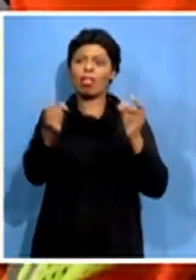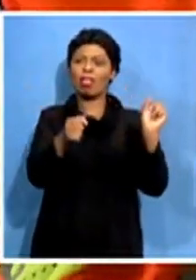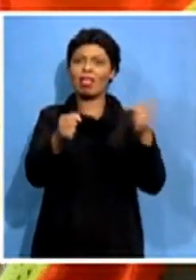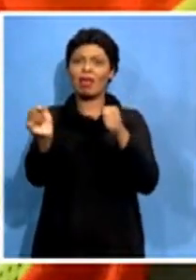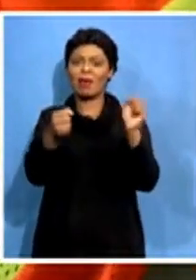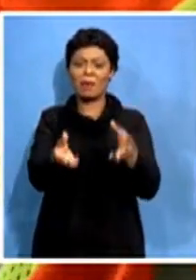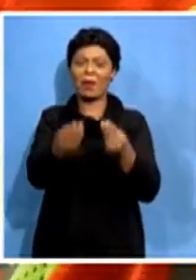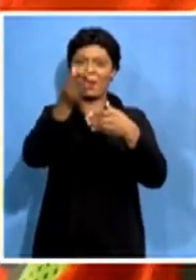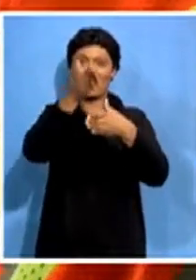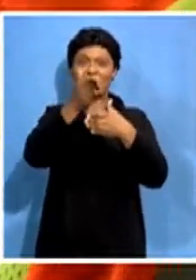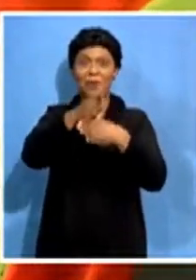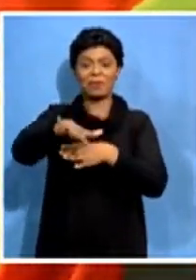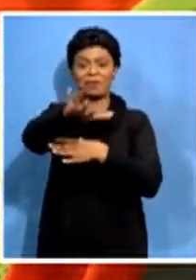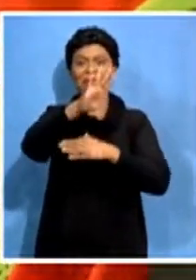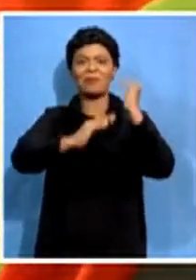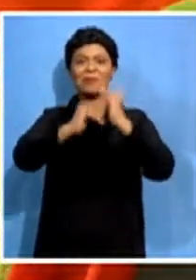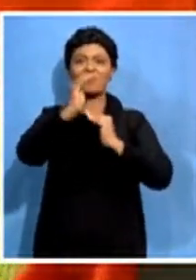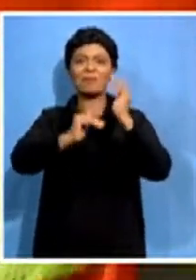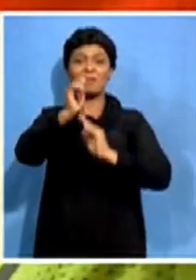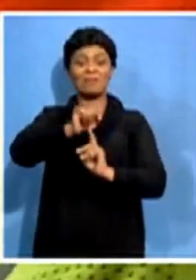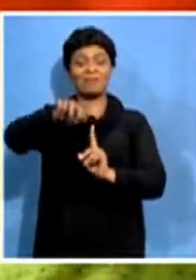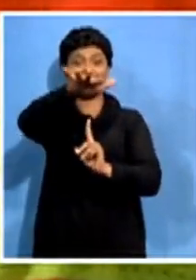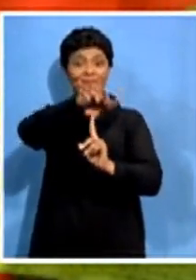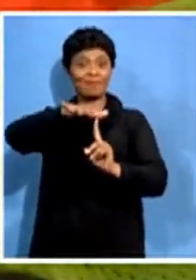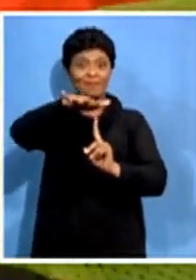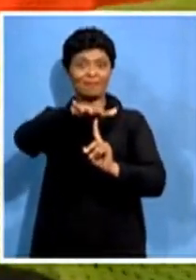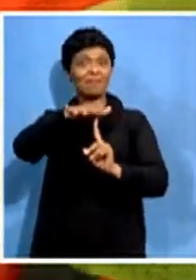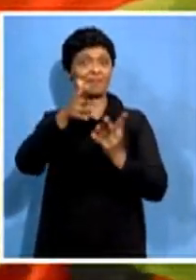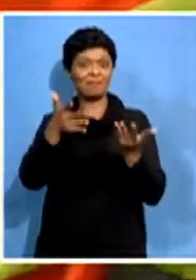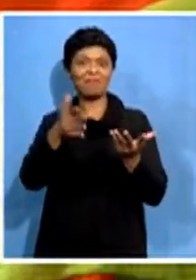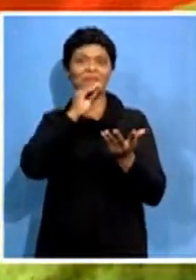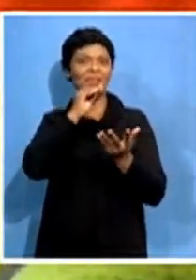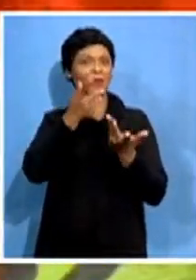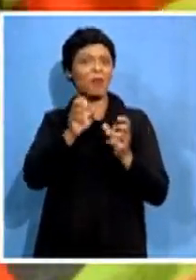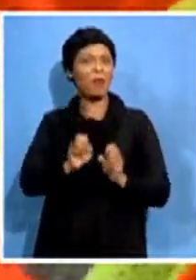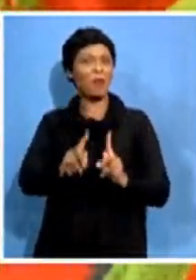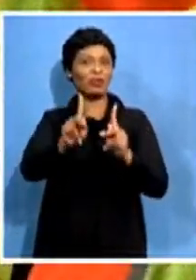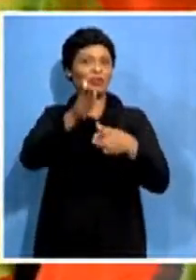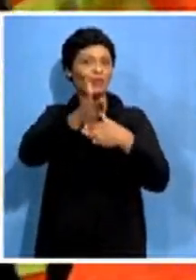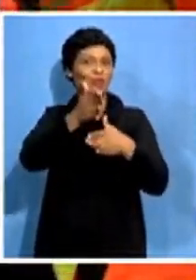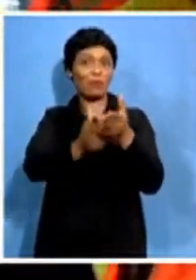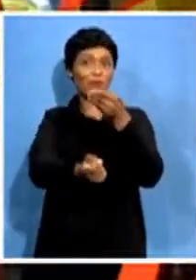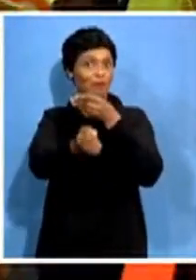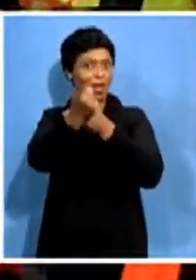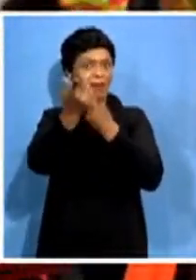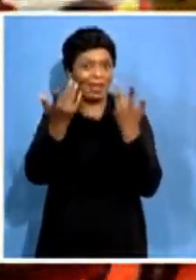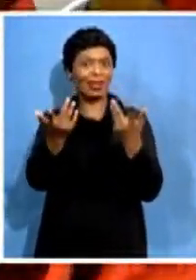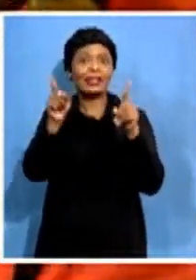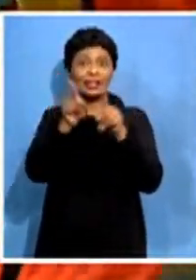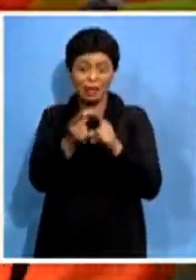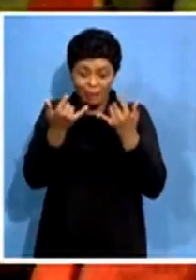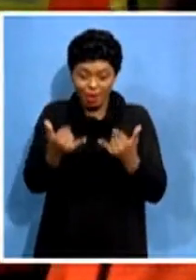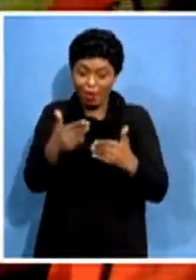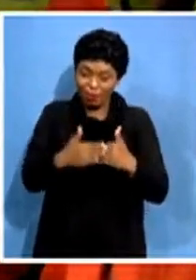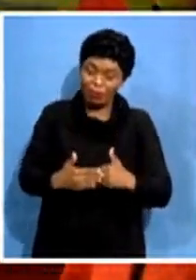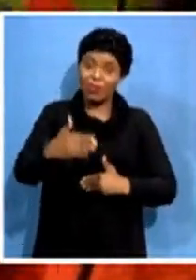and you can imagine how many jobs will be created once this construction is finished. We